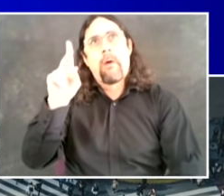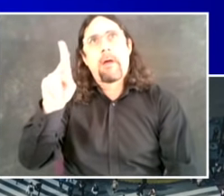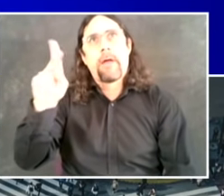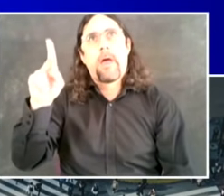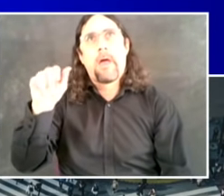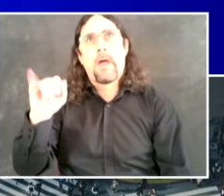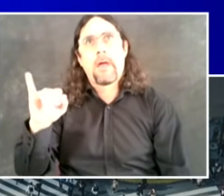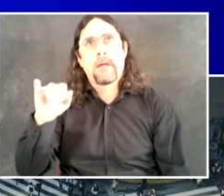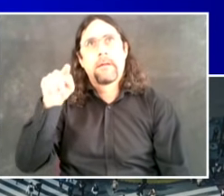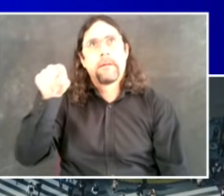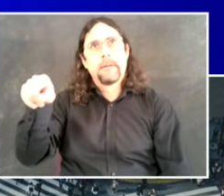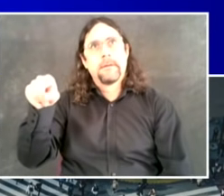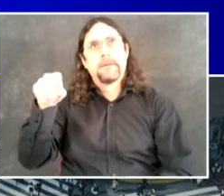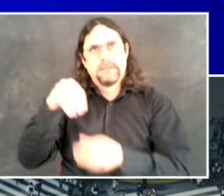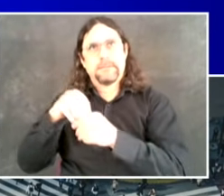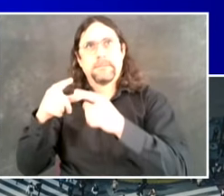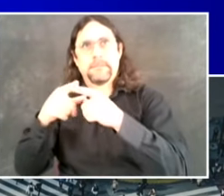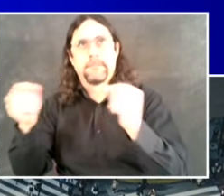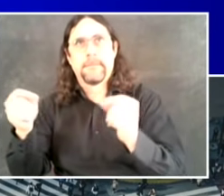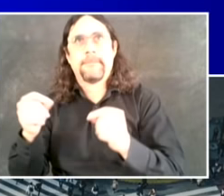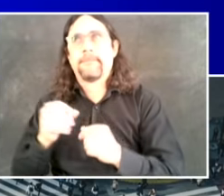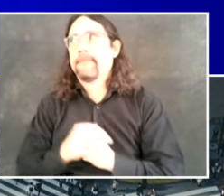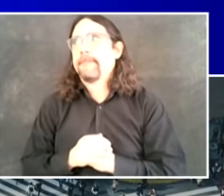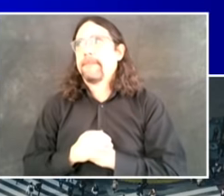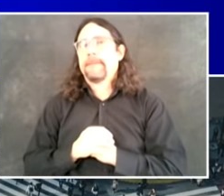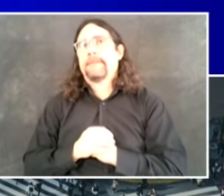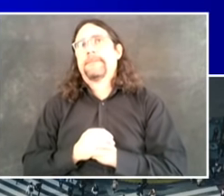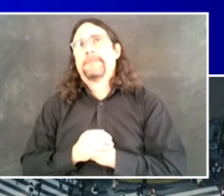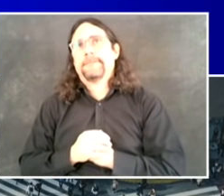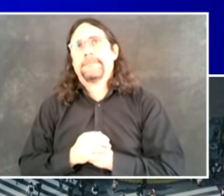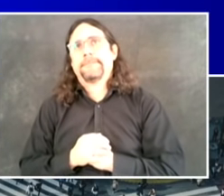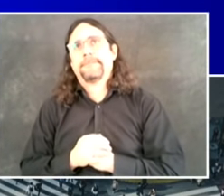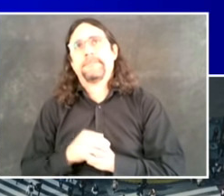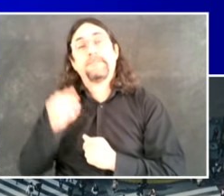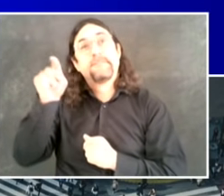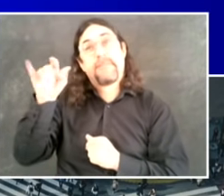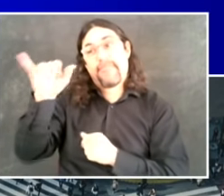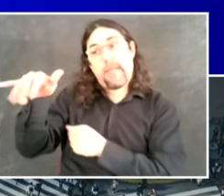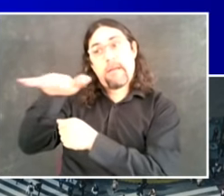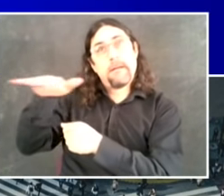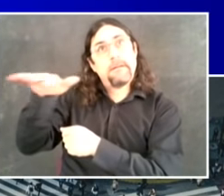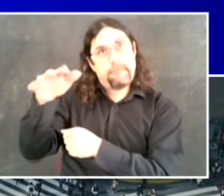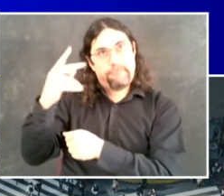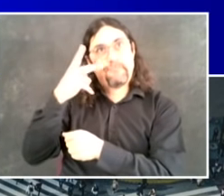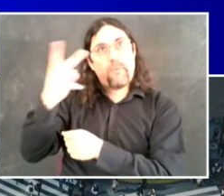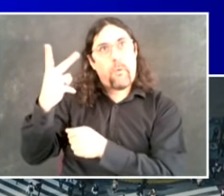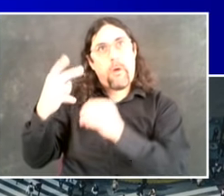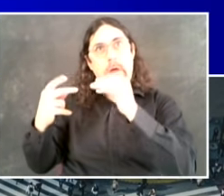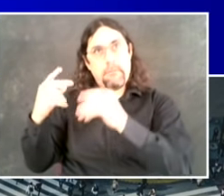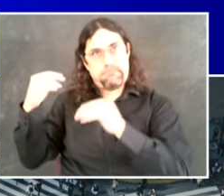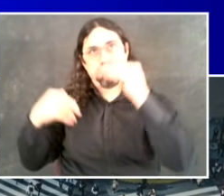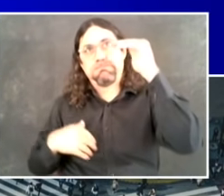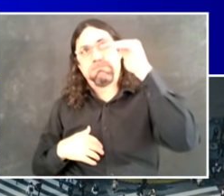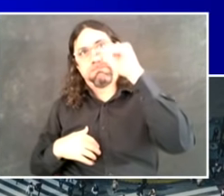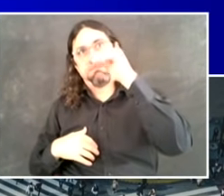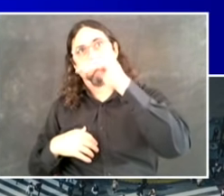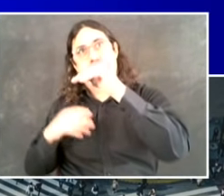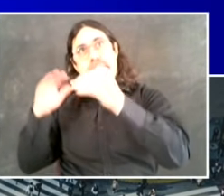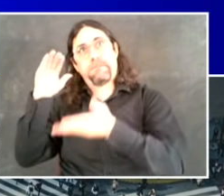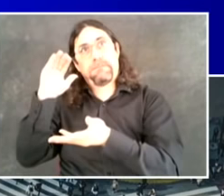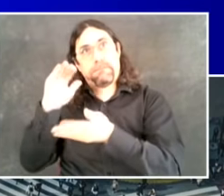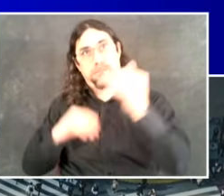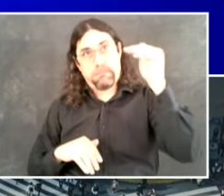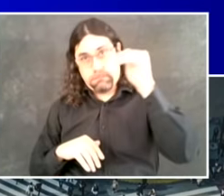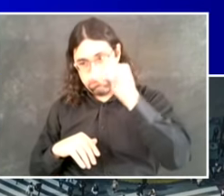region declared a state of emergency. For 3 weeks, there was a lockdown in Hokkaido.